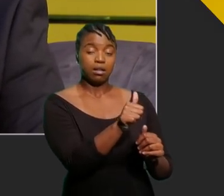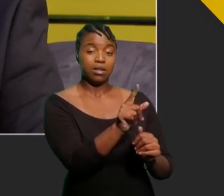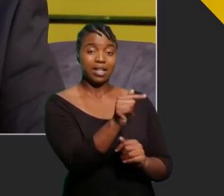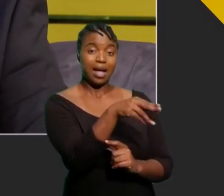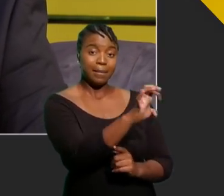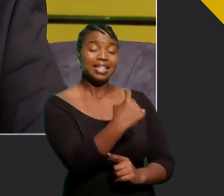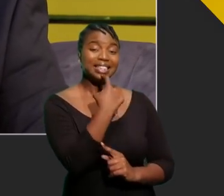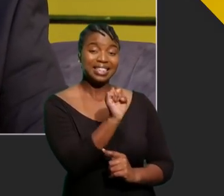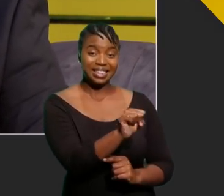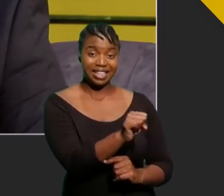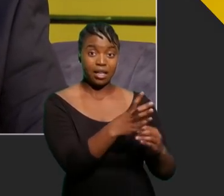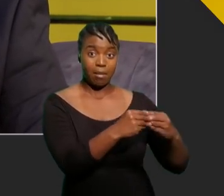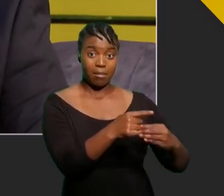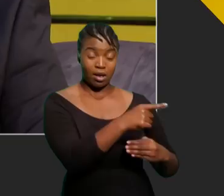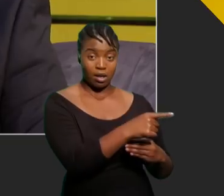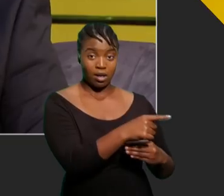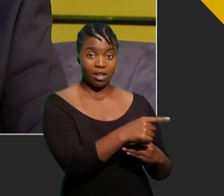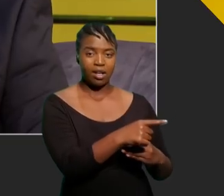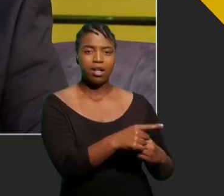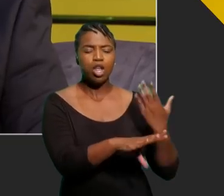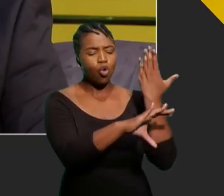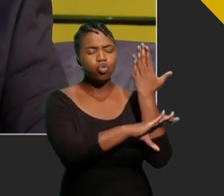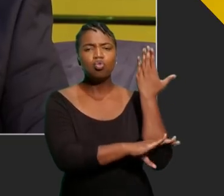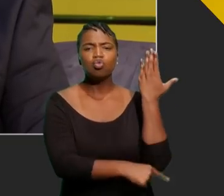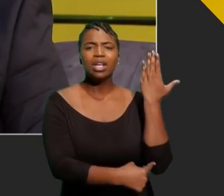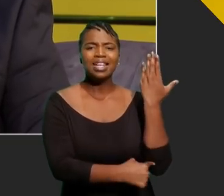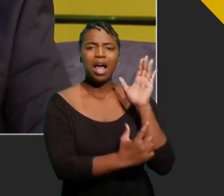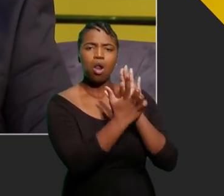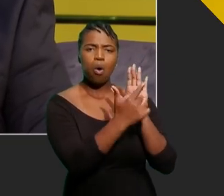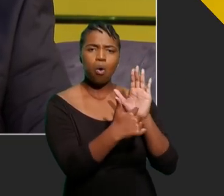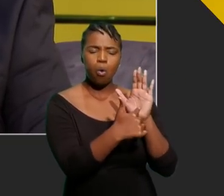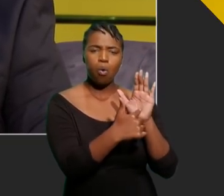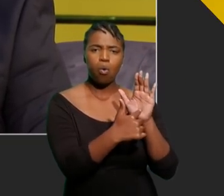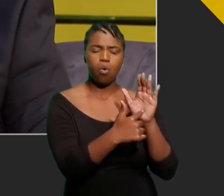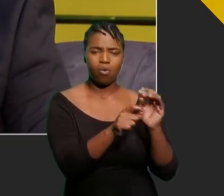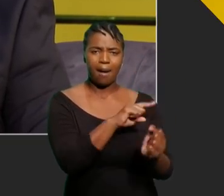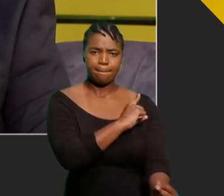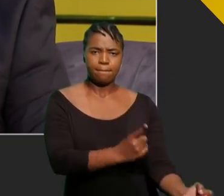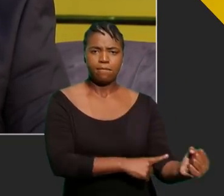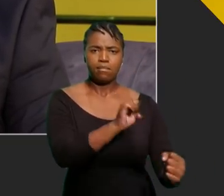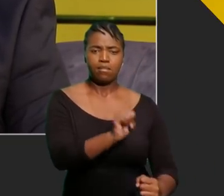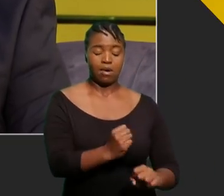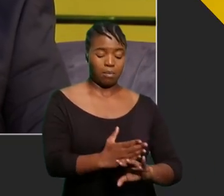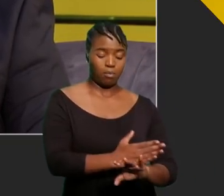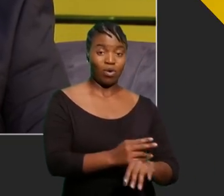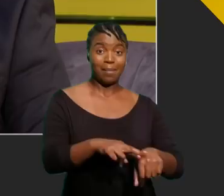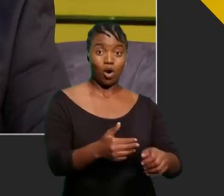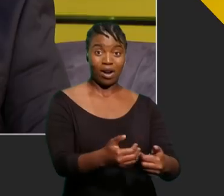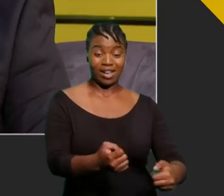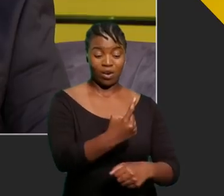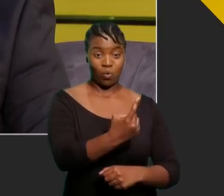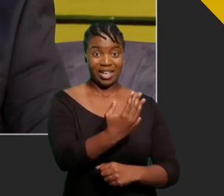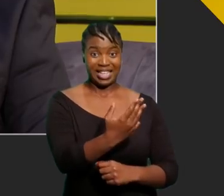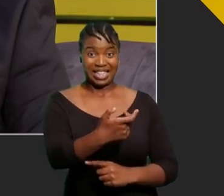the audience, is the constitution is a power post-apartheid in our constitution of 1996, which is vested